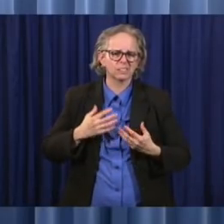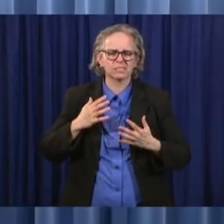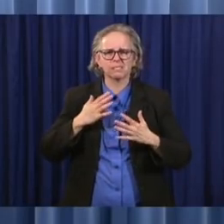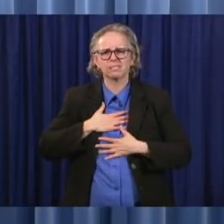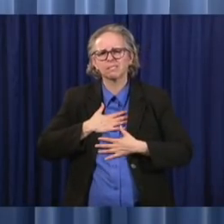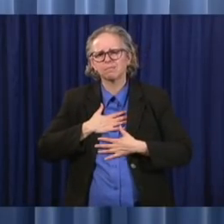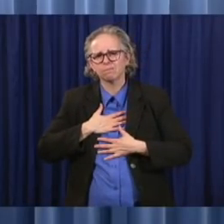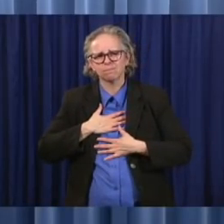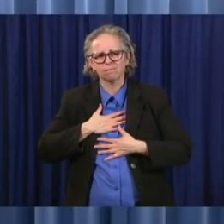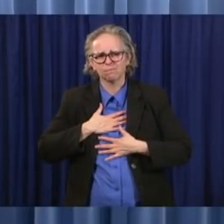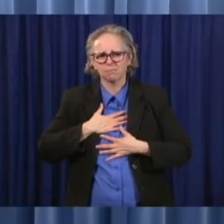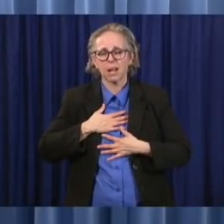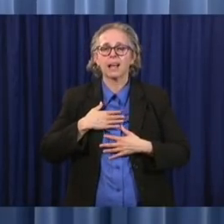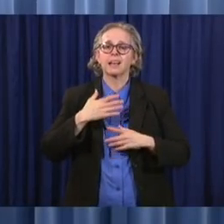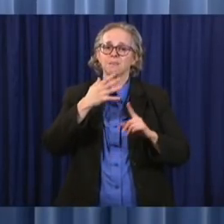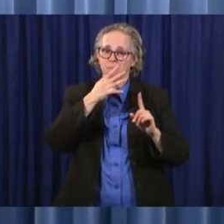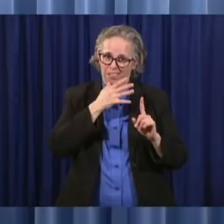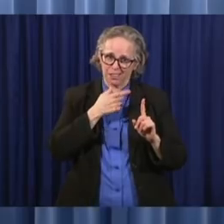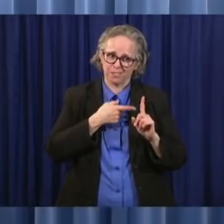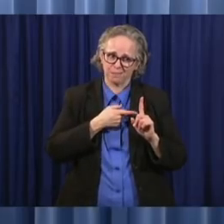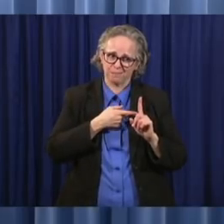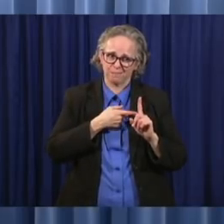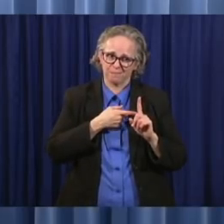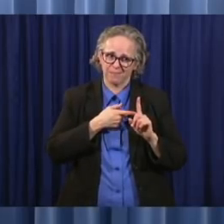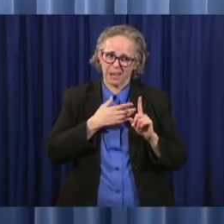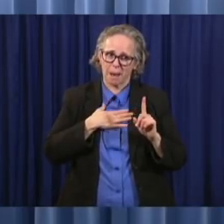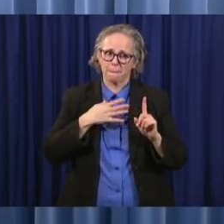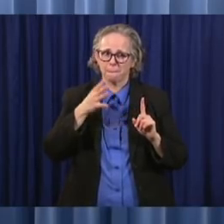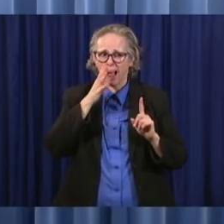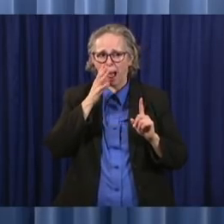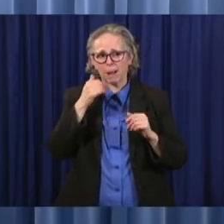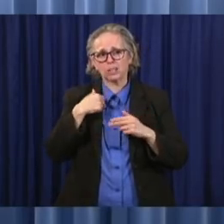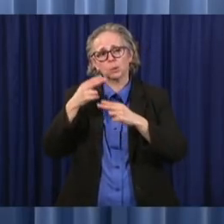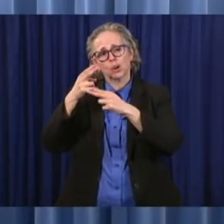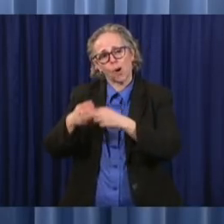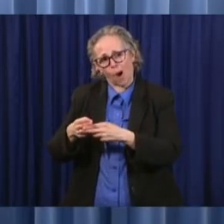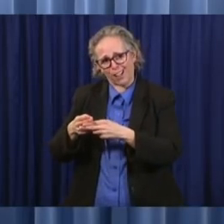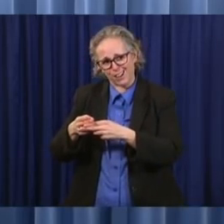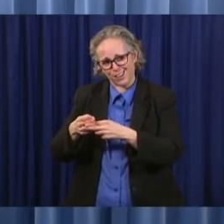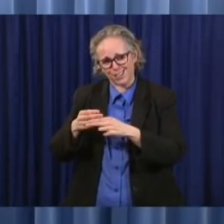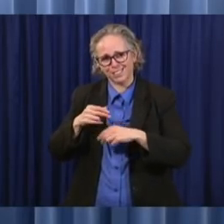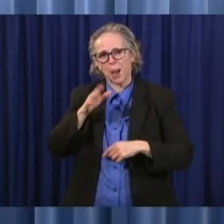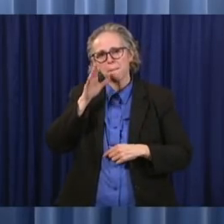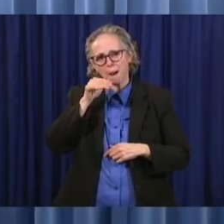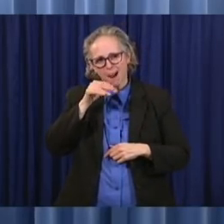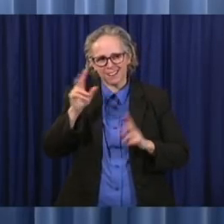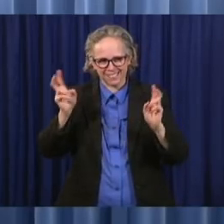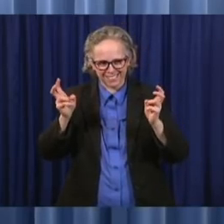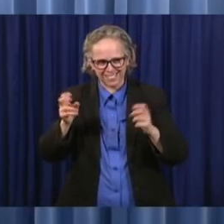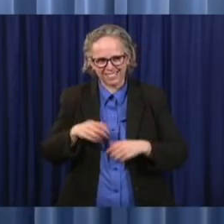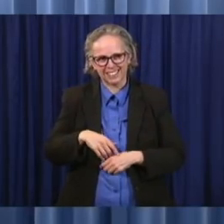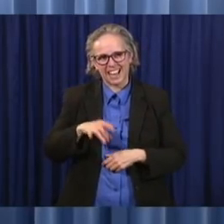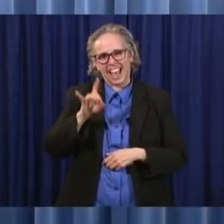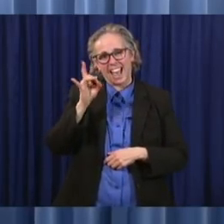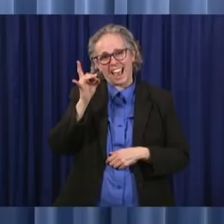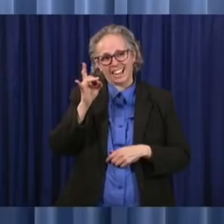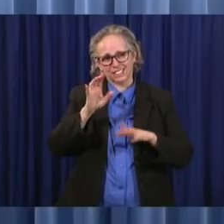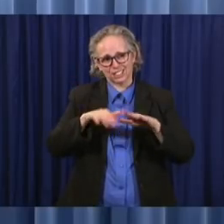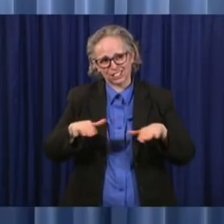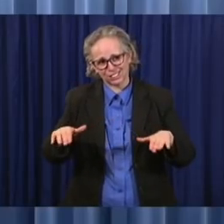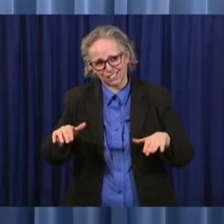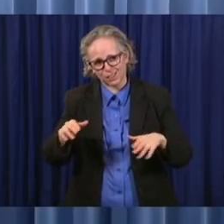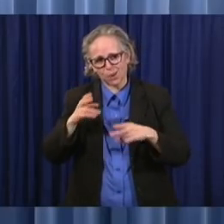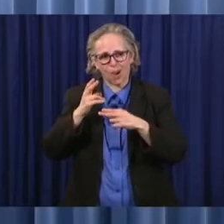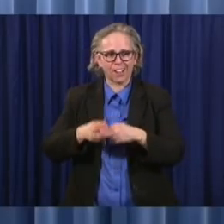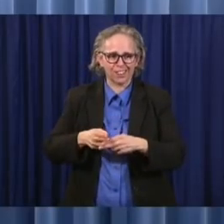My mother, or Mama as she was known to her 8 grandchildren, or 8 children, she